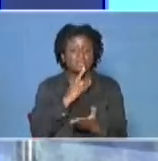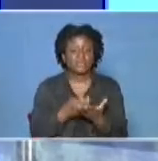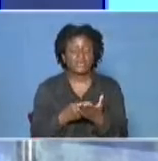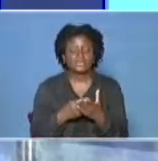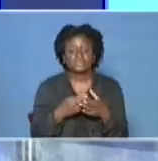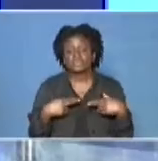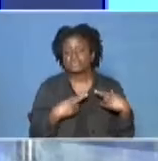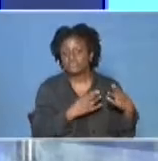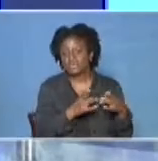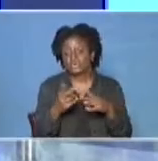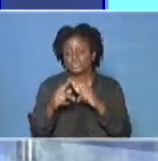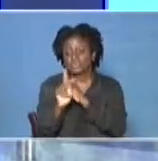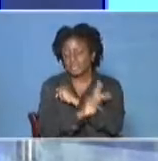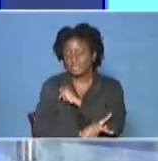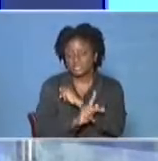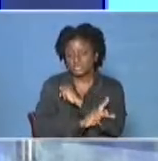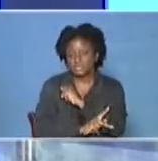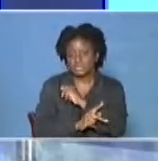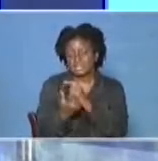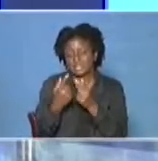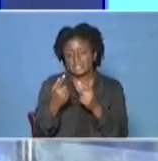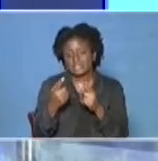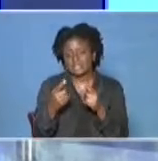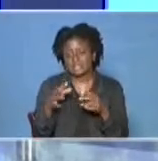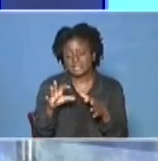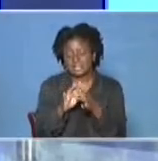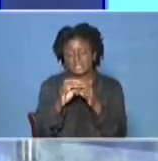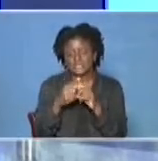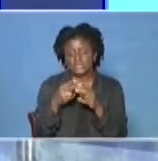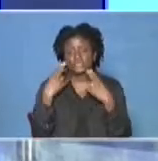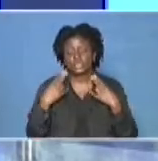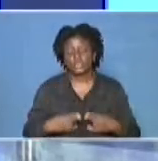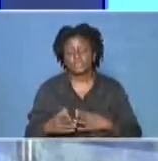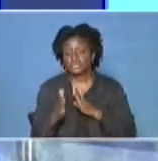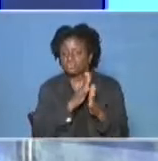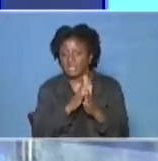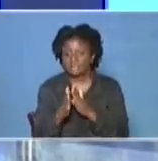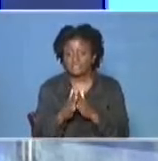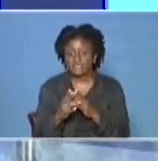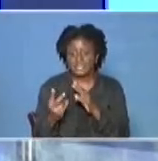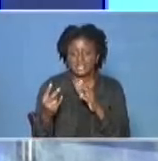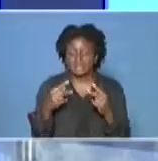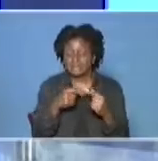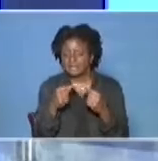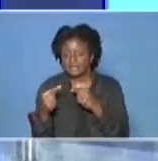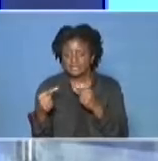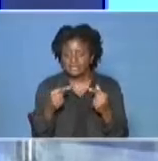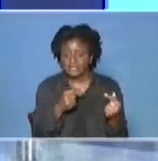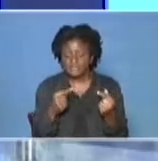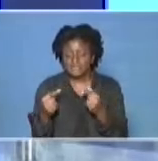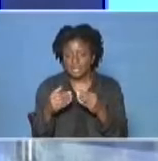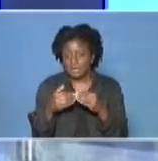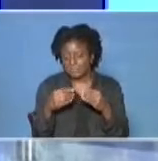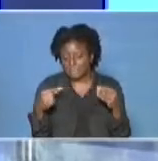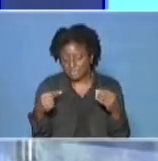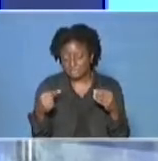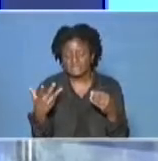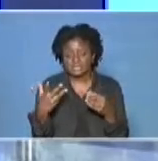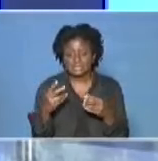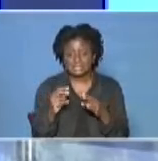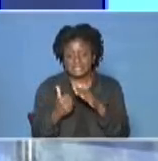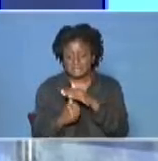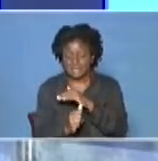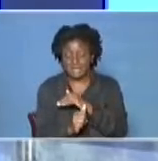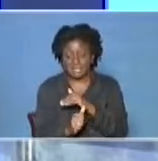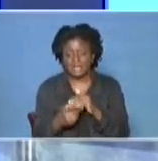prosecuting in these cases comes down to human trafficking versus smuggling, with one centered on the infringement of a human right,